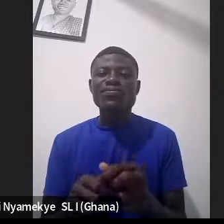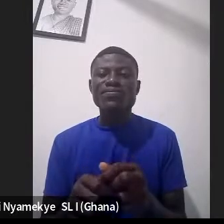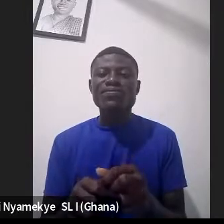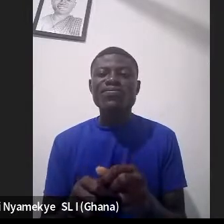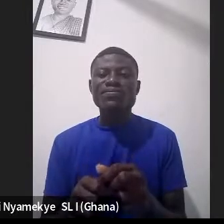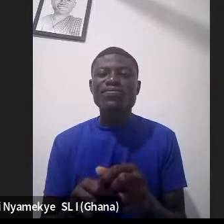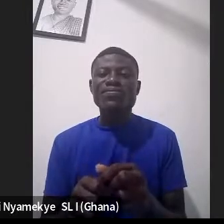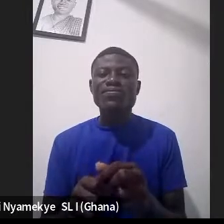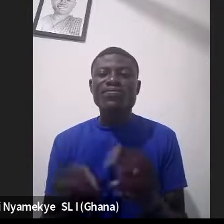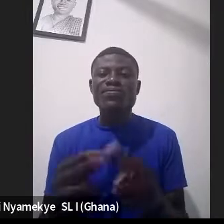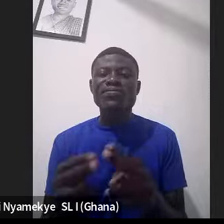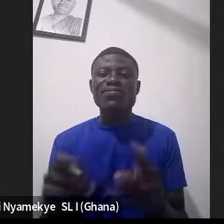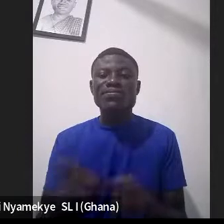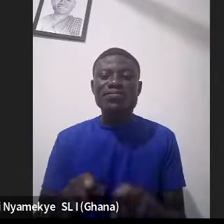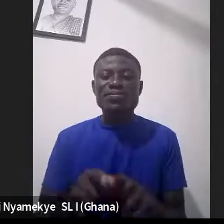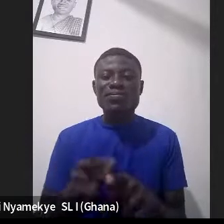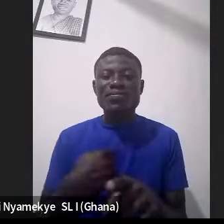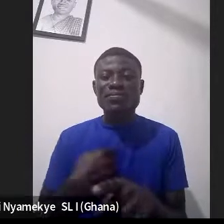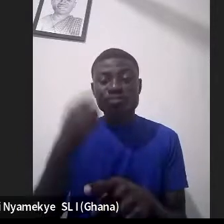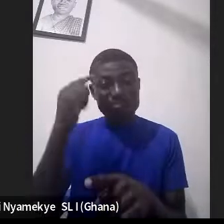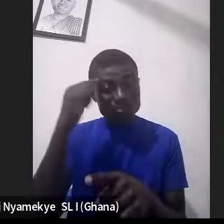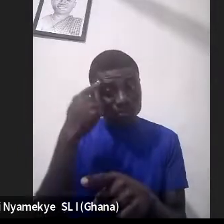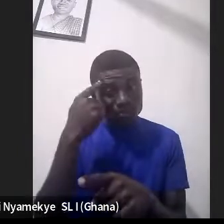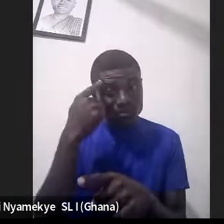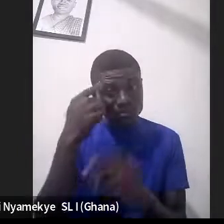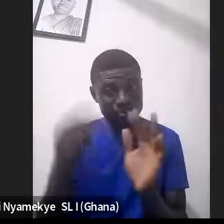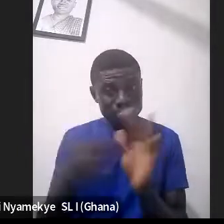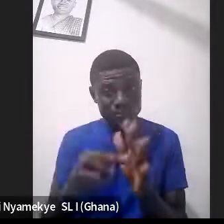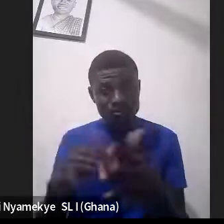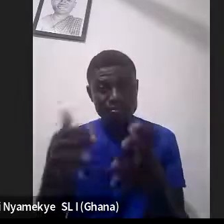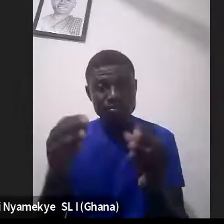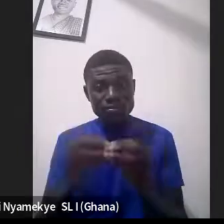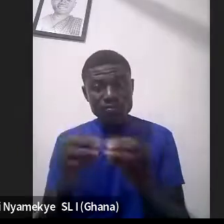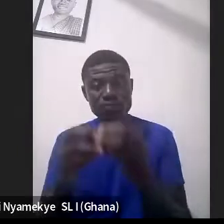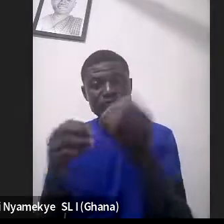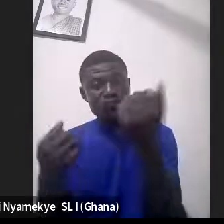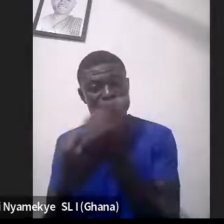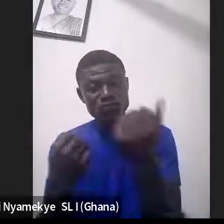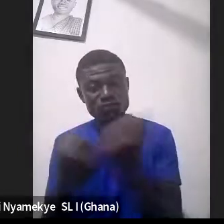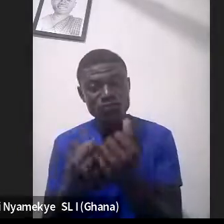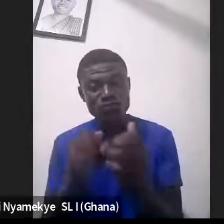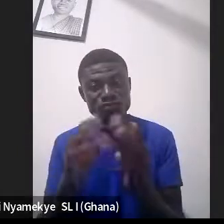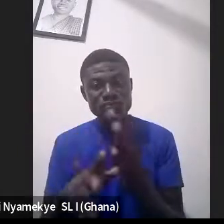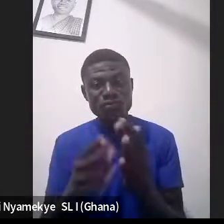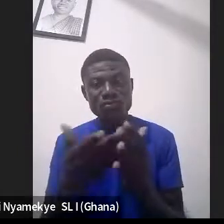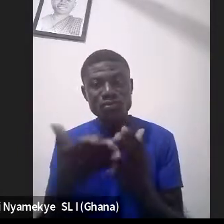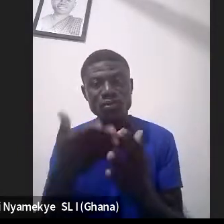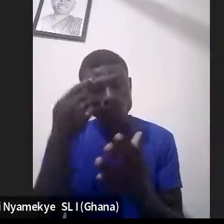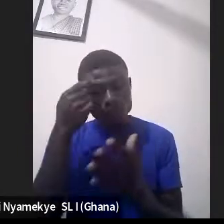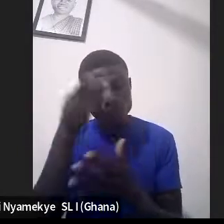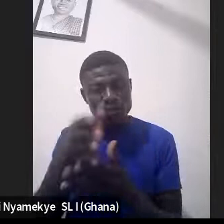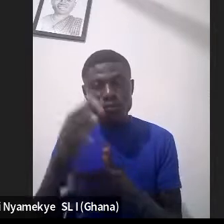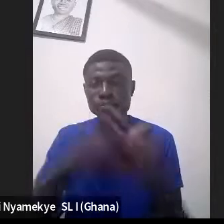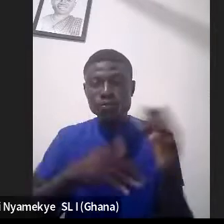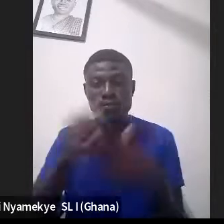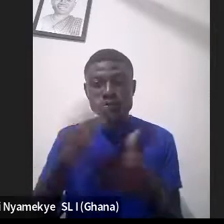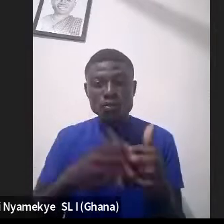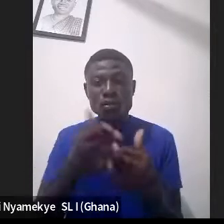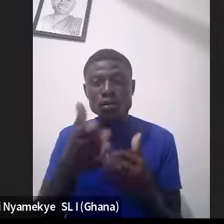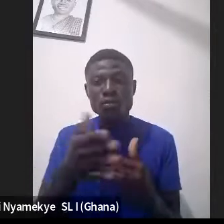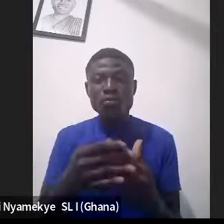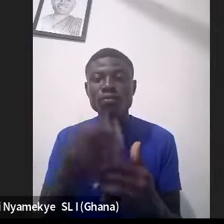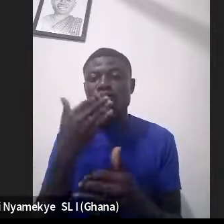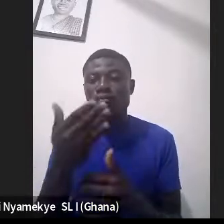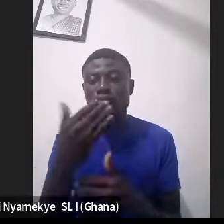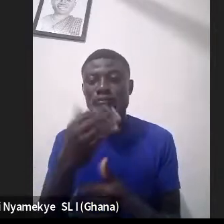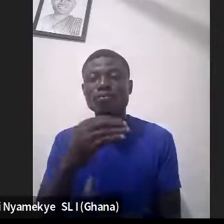And I think she's going to give you support and going to be there for you wherever, whenever. Thank you very much,